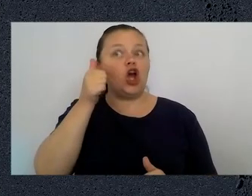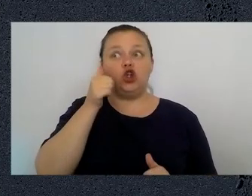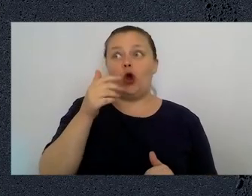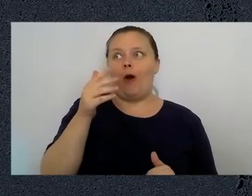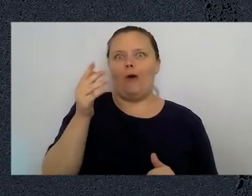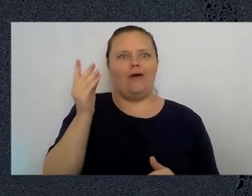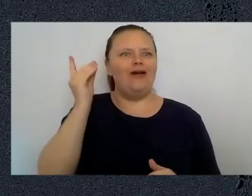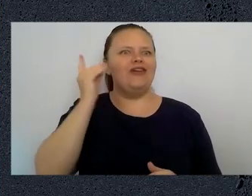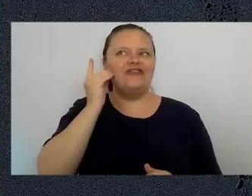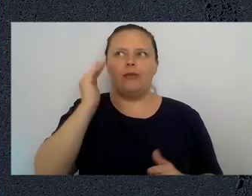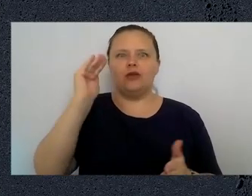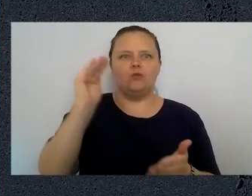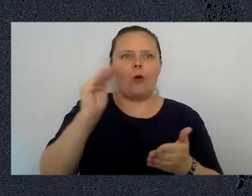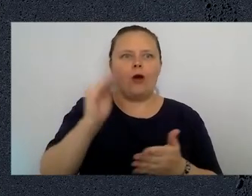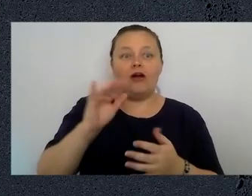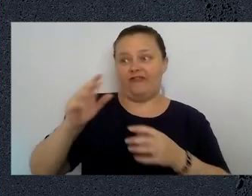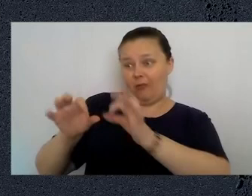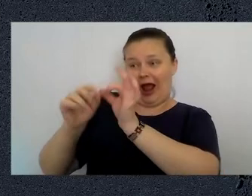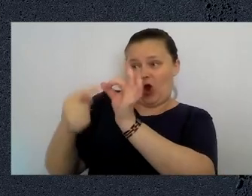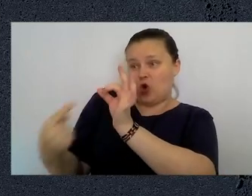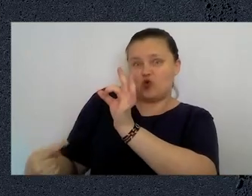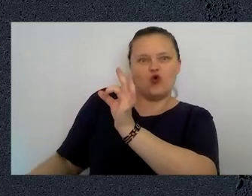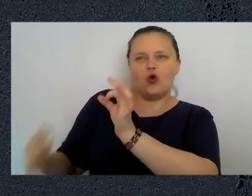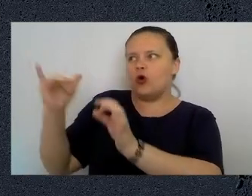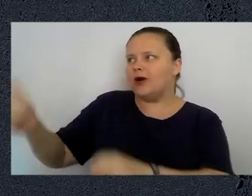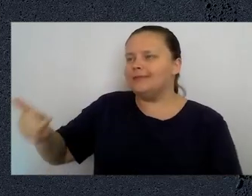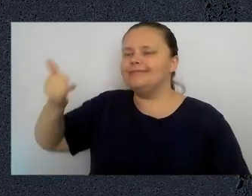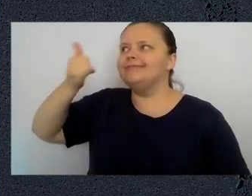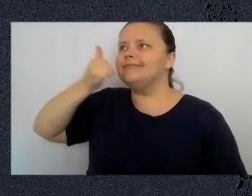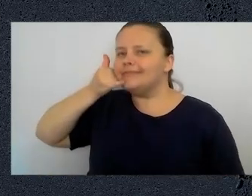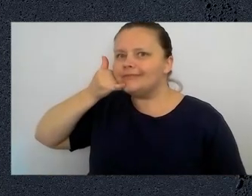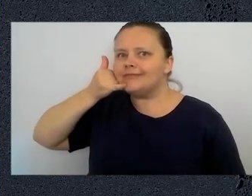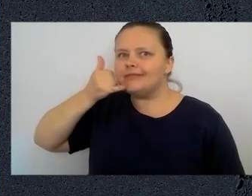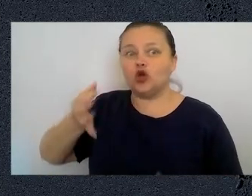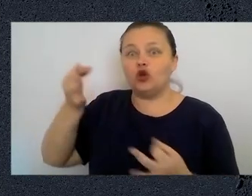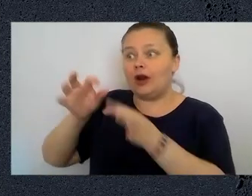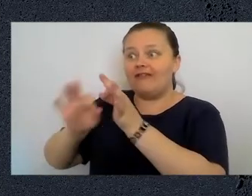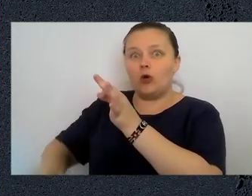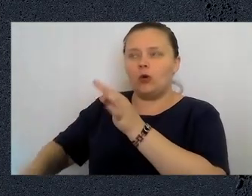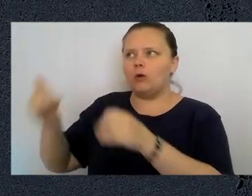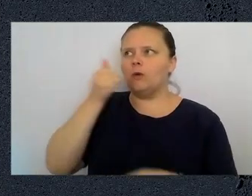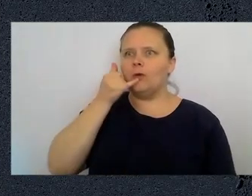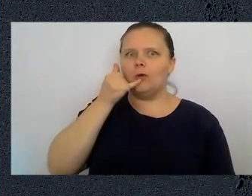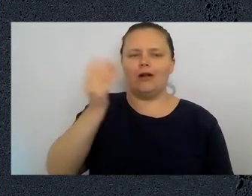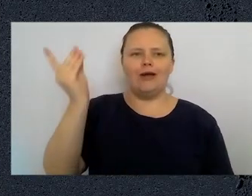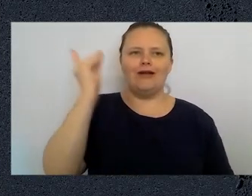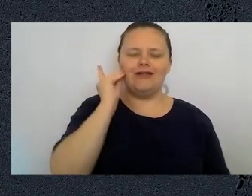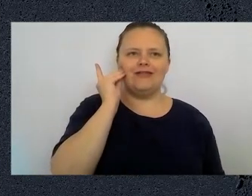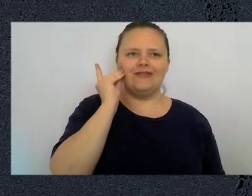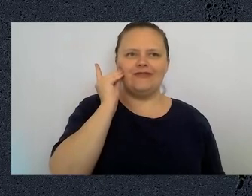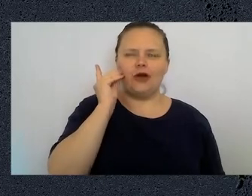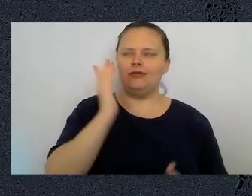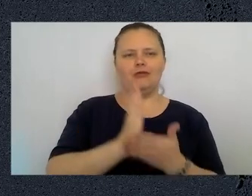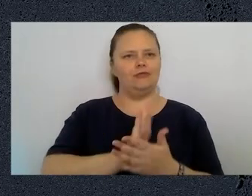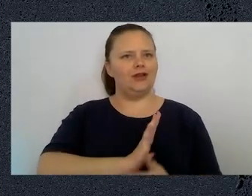So, you know, from having those corded phones where you had to have those conversations, to having cordless phones, to having mobile phones, it just was fascinating